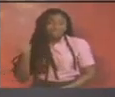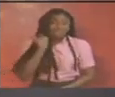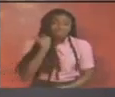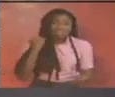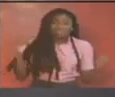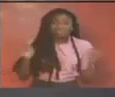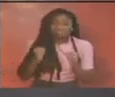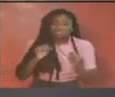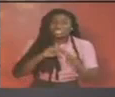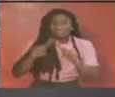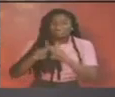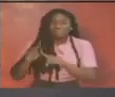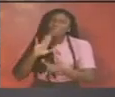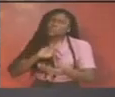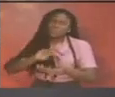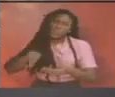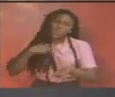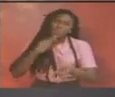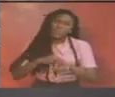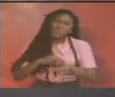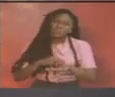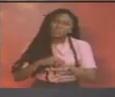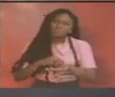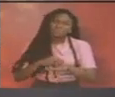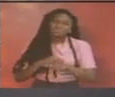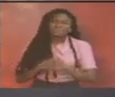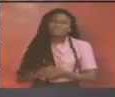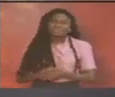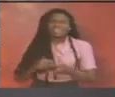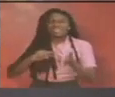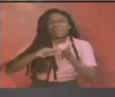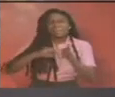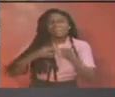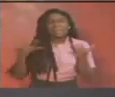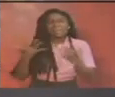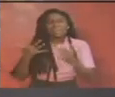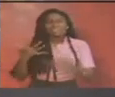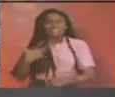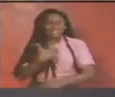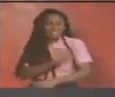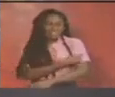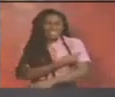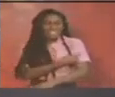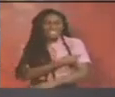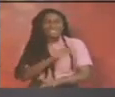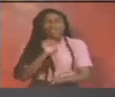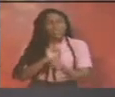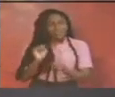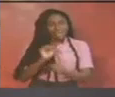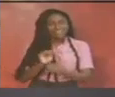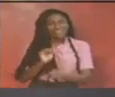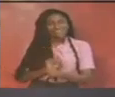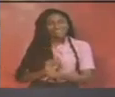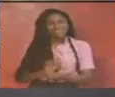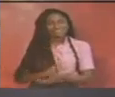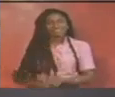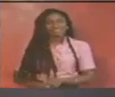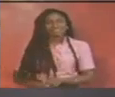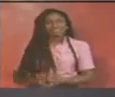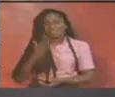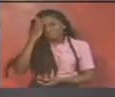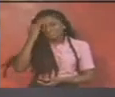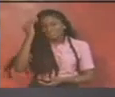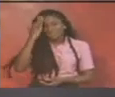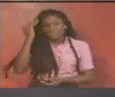and it's indicative that the vaccine is actually working, and it's proof that the vaccine is working. Our body, when